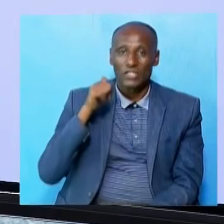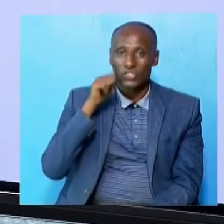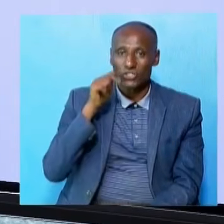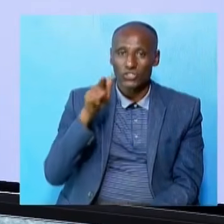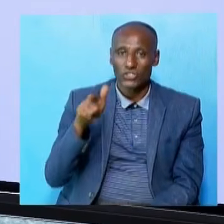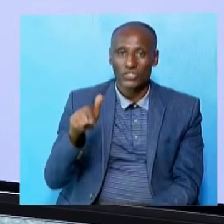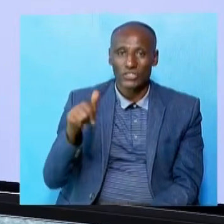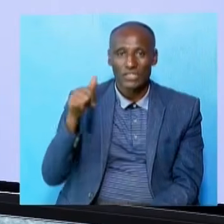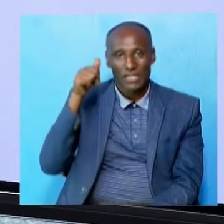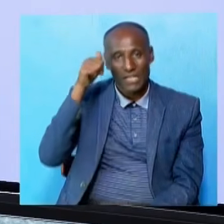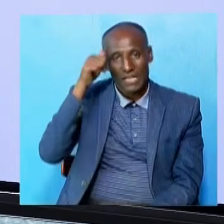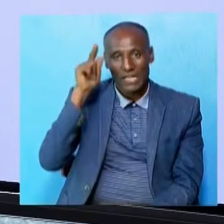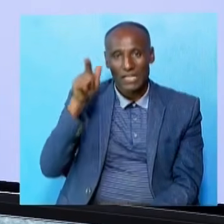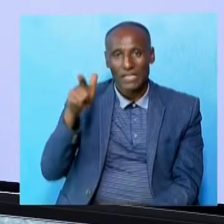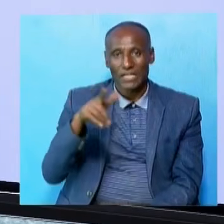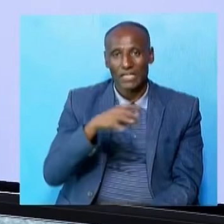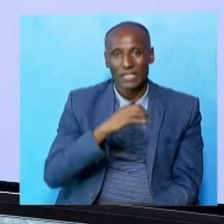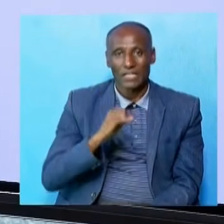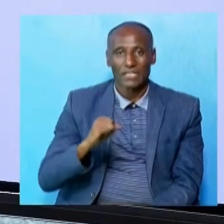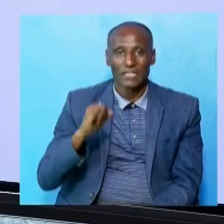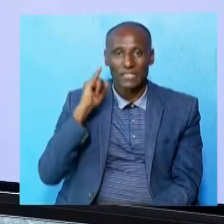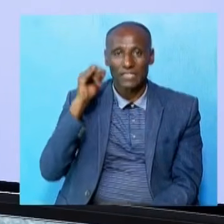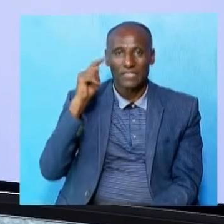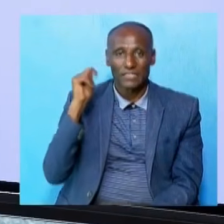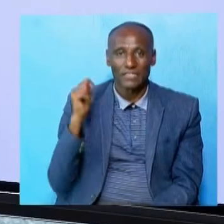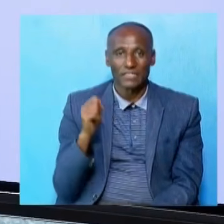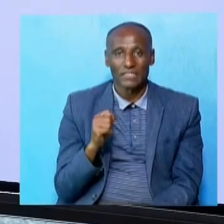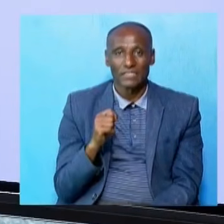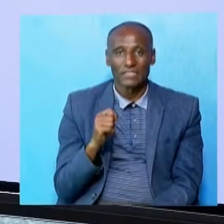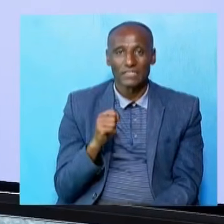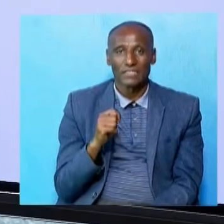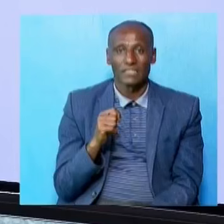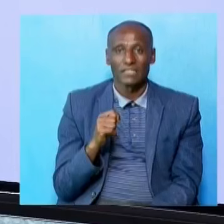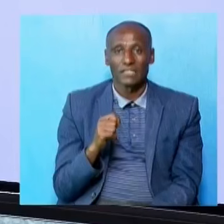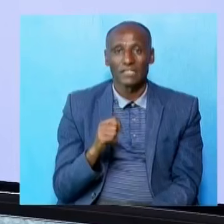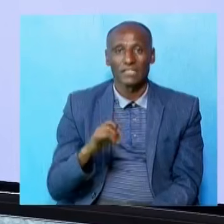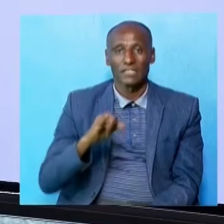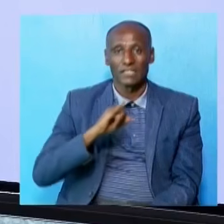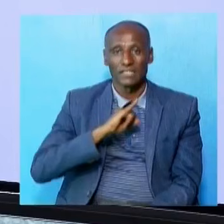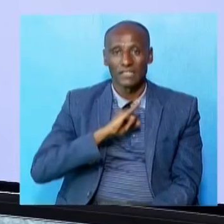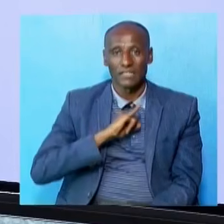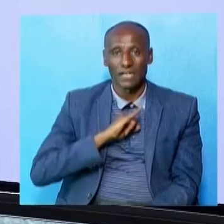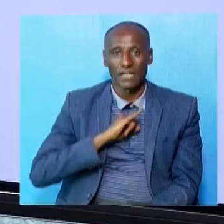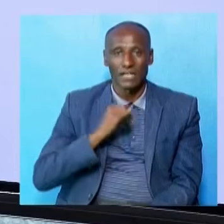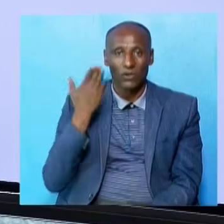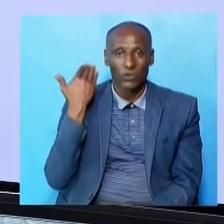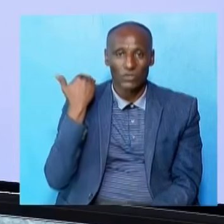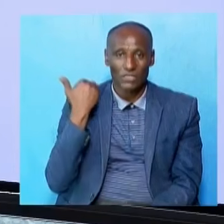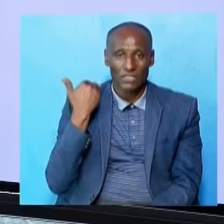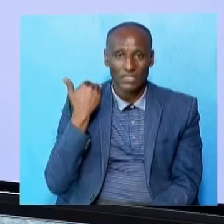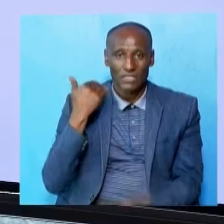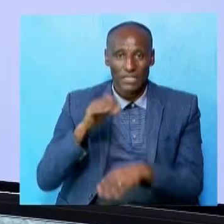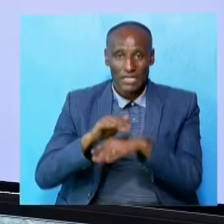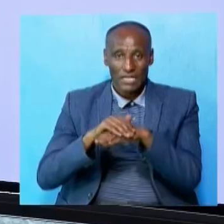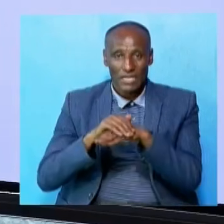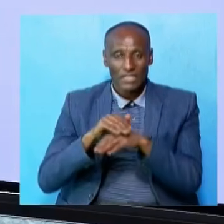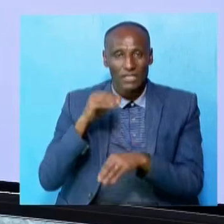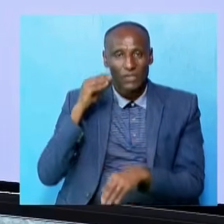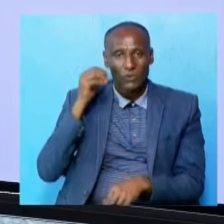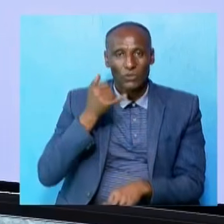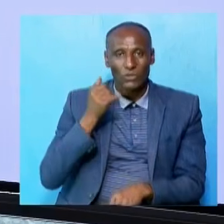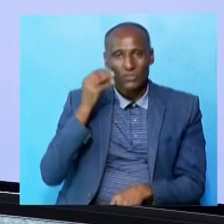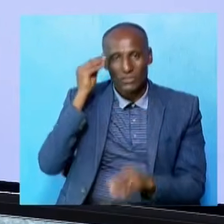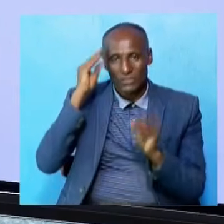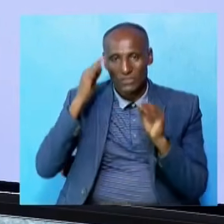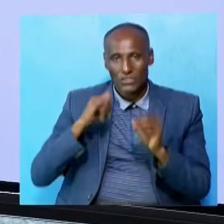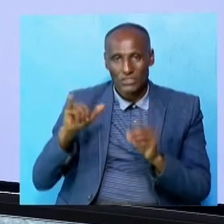a direct noun, like for example, you can say, what do I say here? I was teaching English yesterday, right?